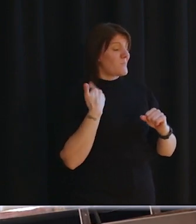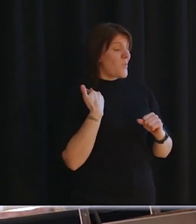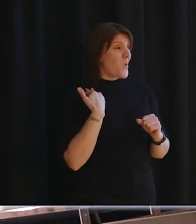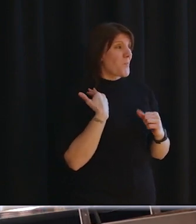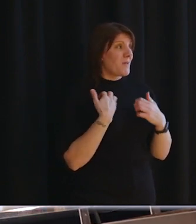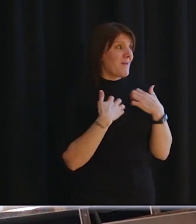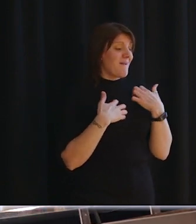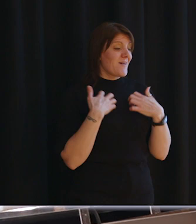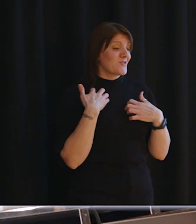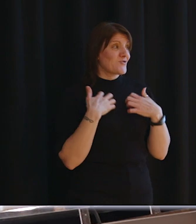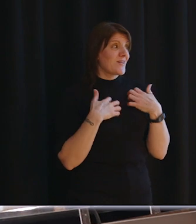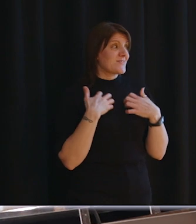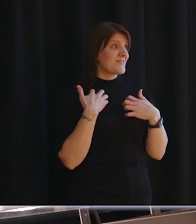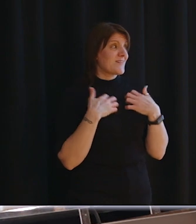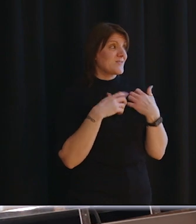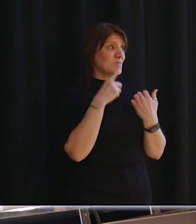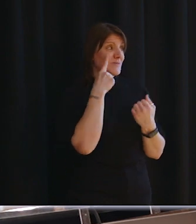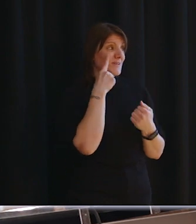interesting.